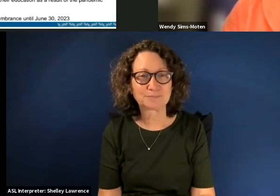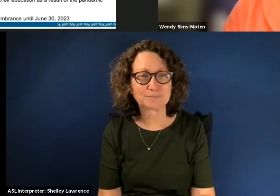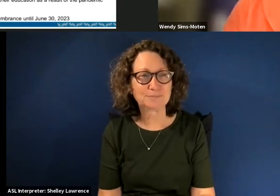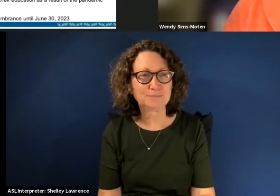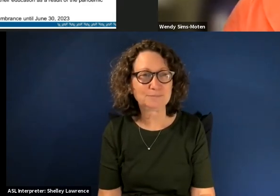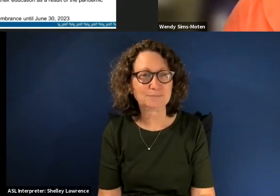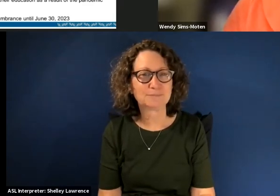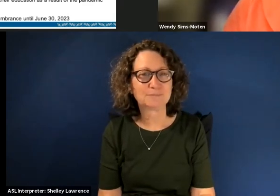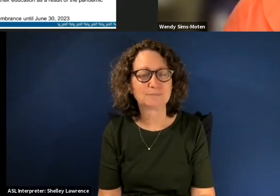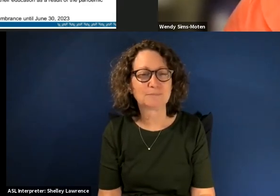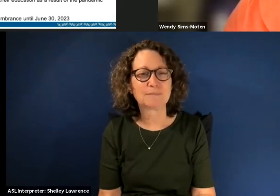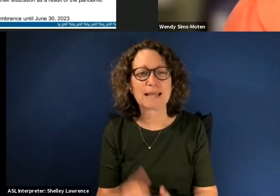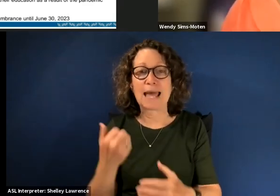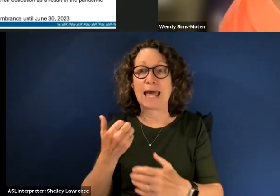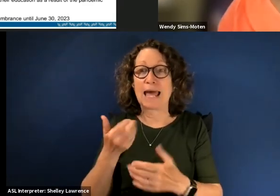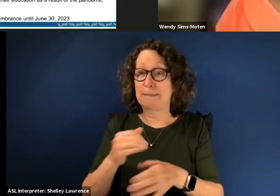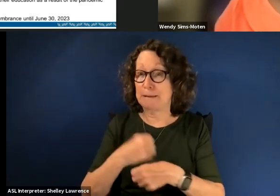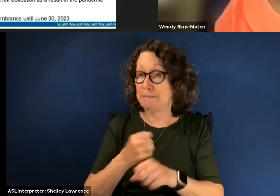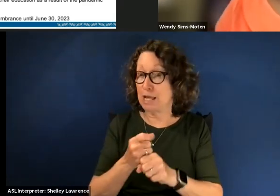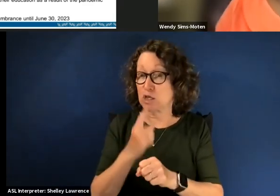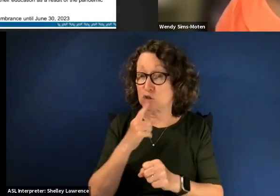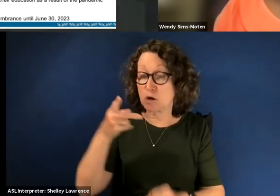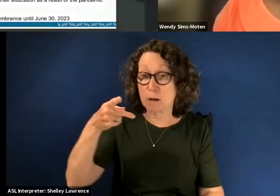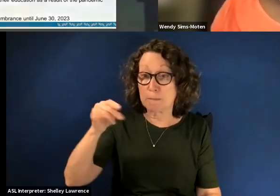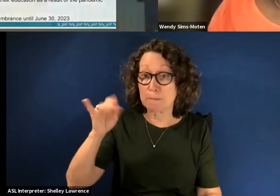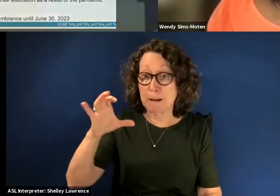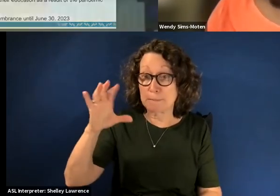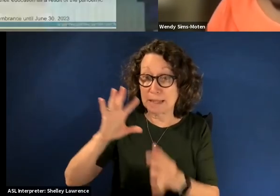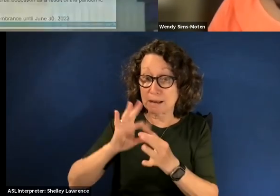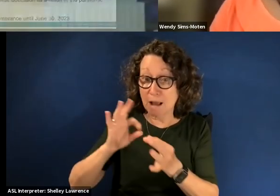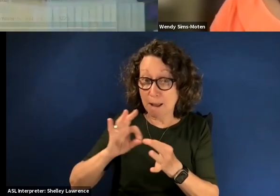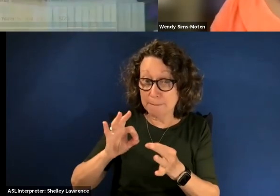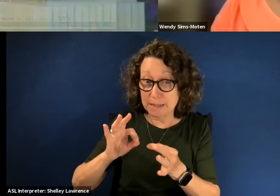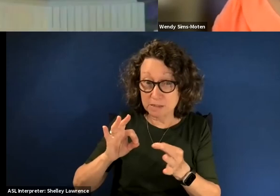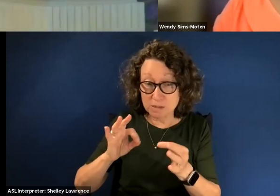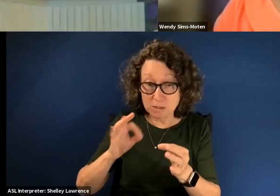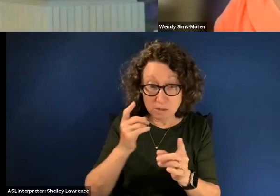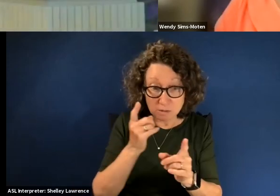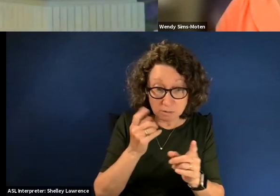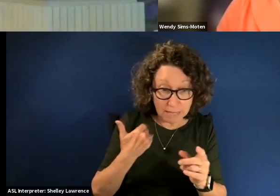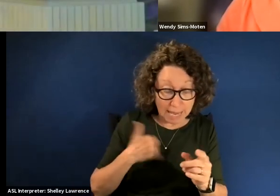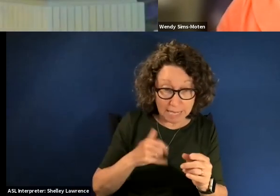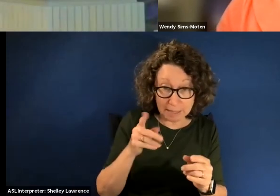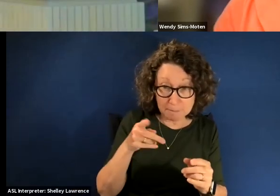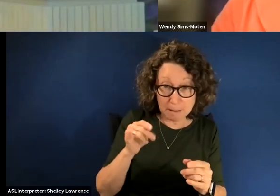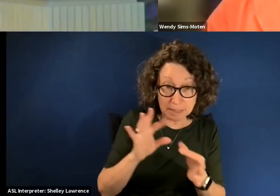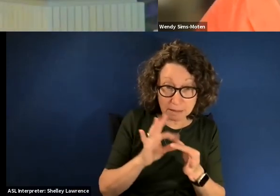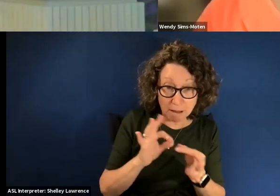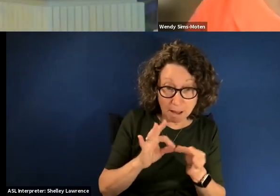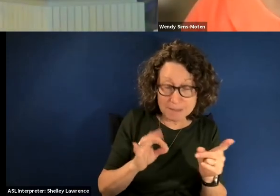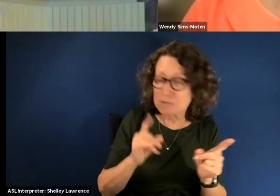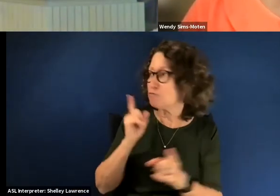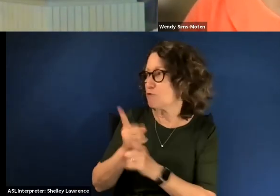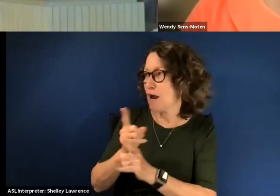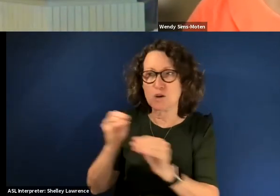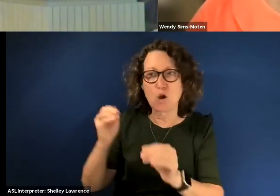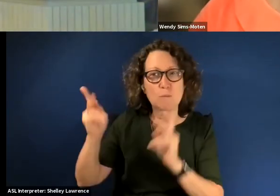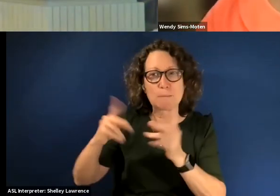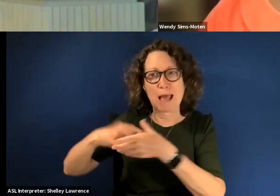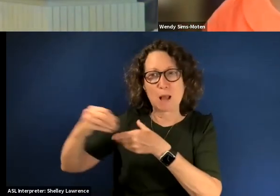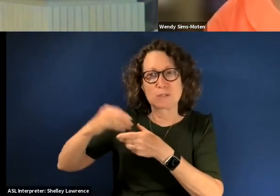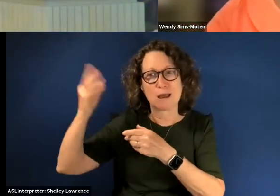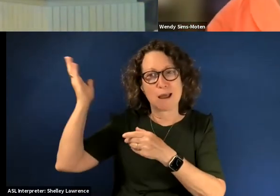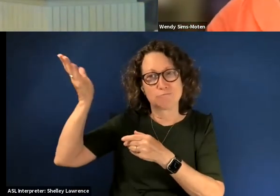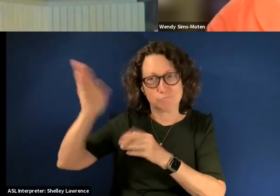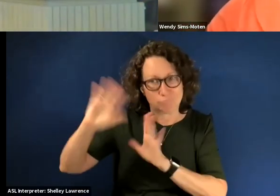anything? Hold on, let me make sure that we don't have any public comments. Is that correct, Ms. Trujillo? Correct, no public comment.